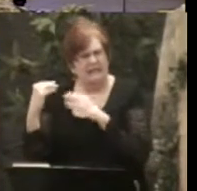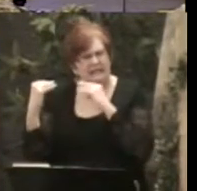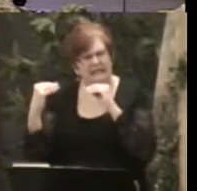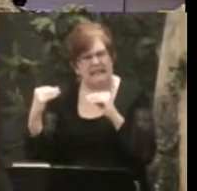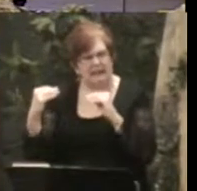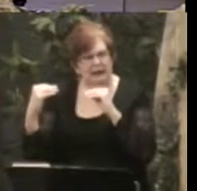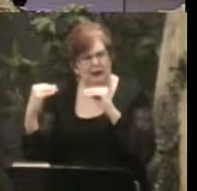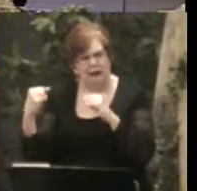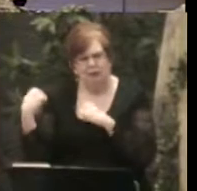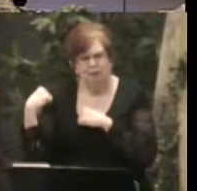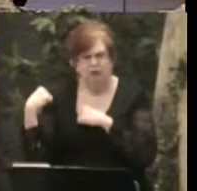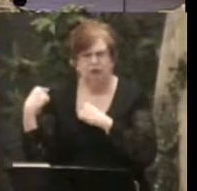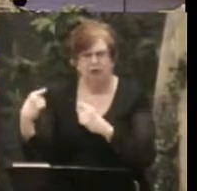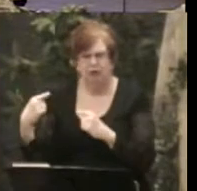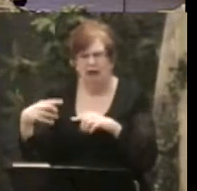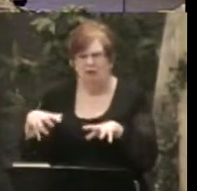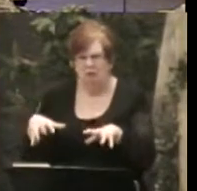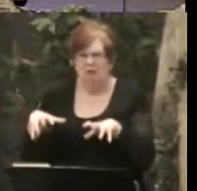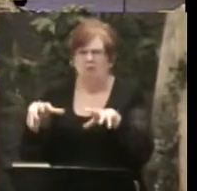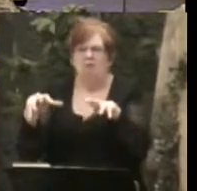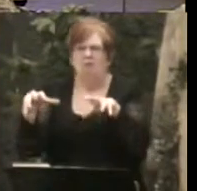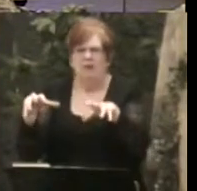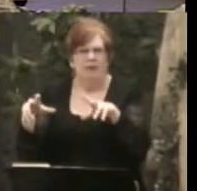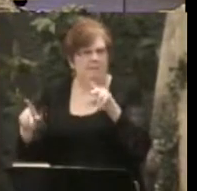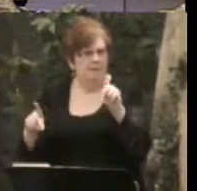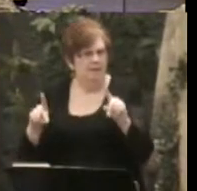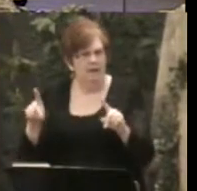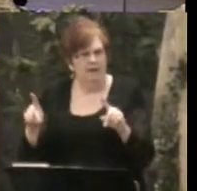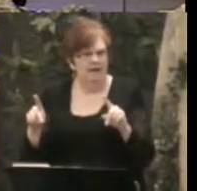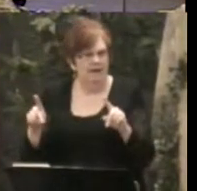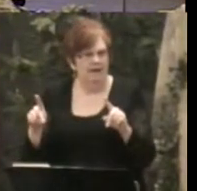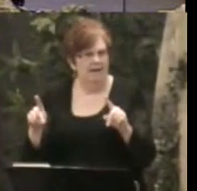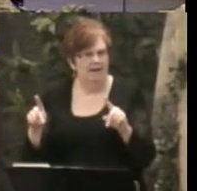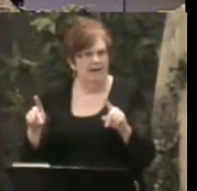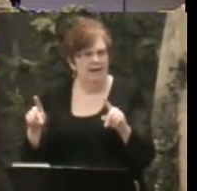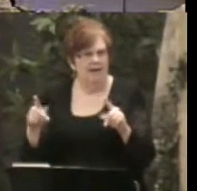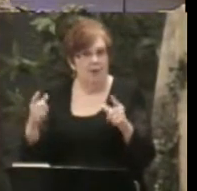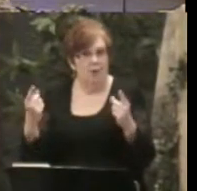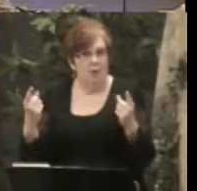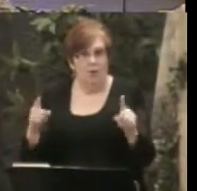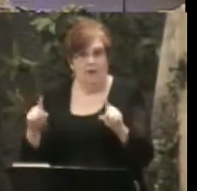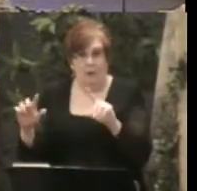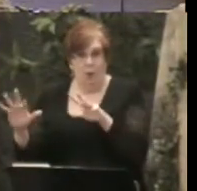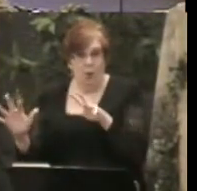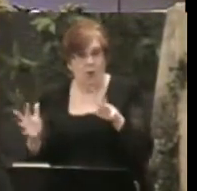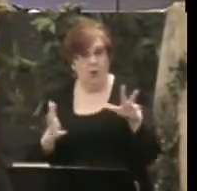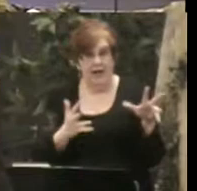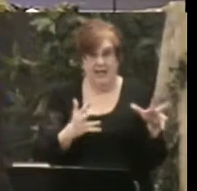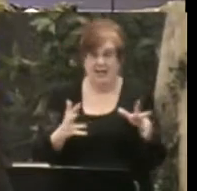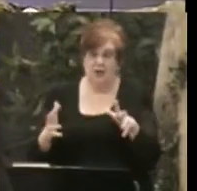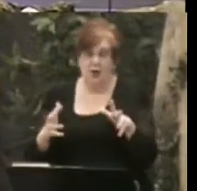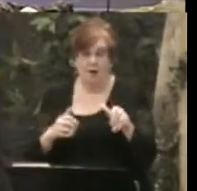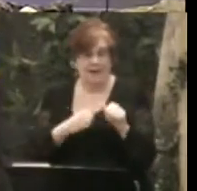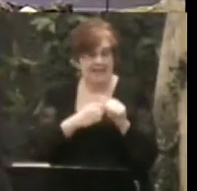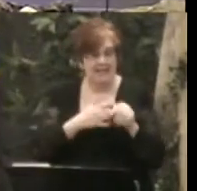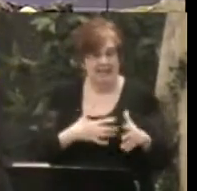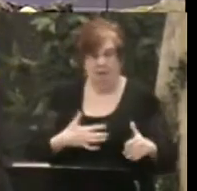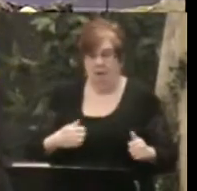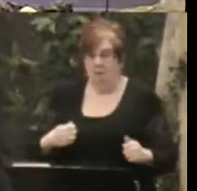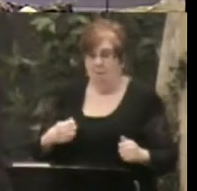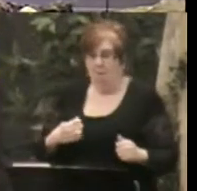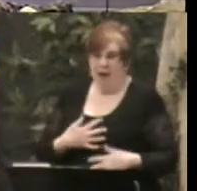teaching and the crowds. Inexplicably, when a windstorm arises, panicking the